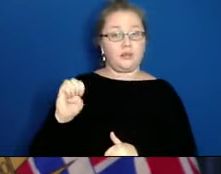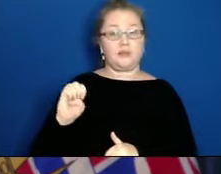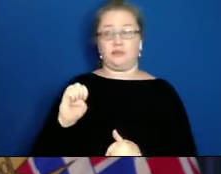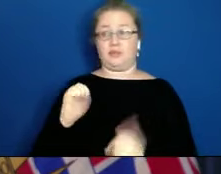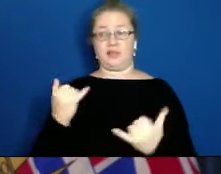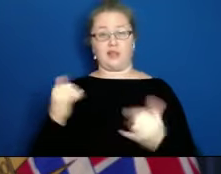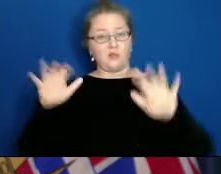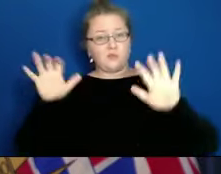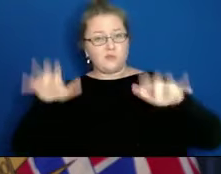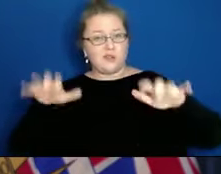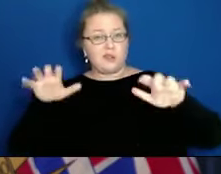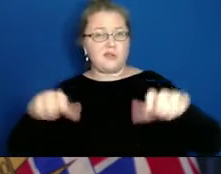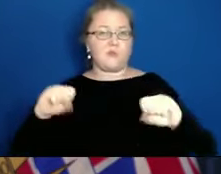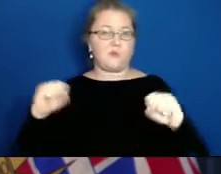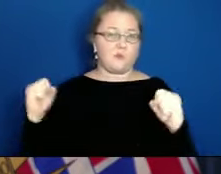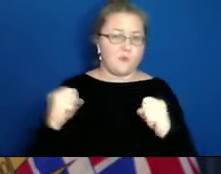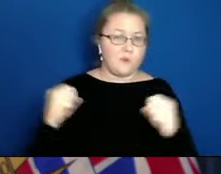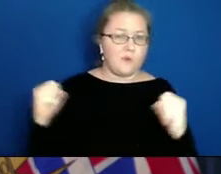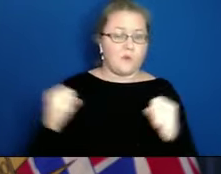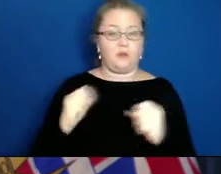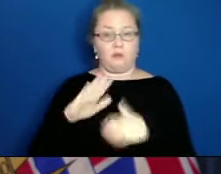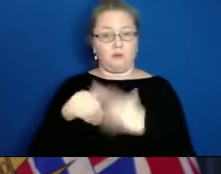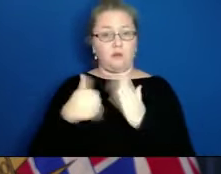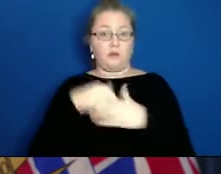high-risk activities cannot happen for the